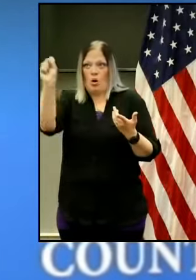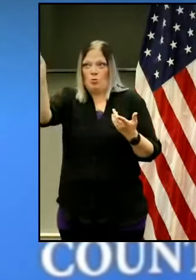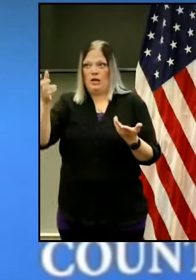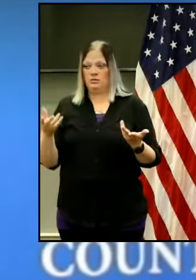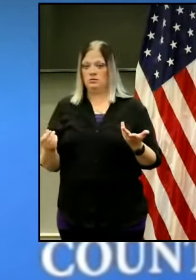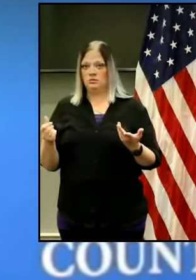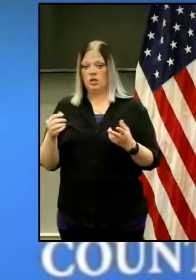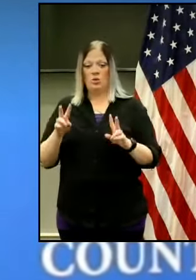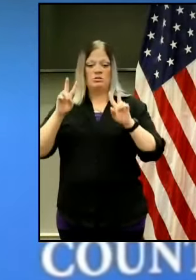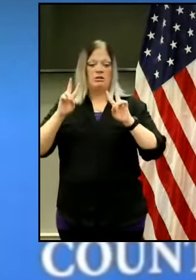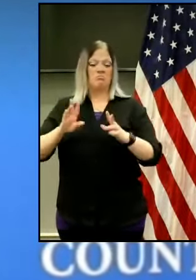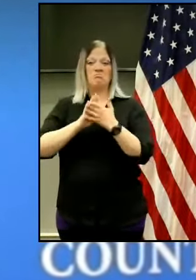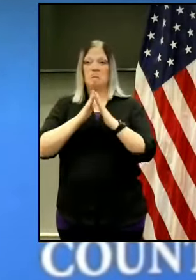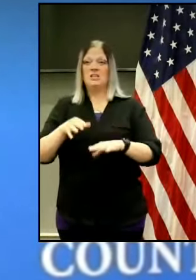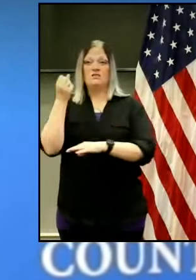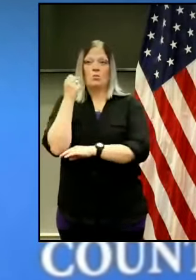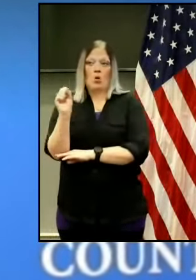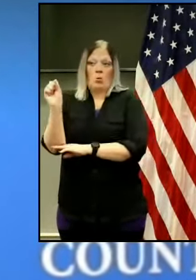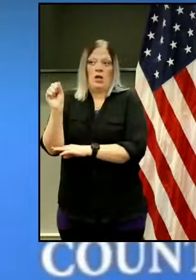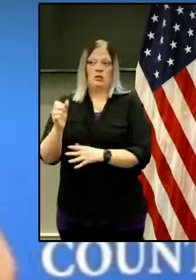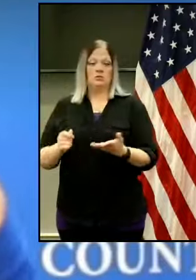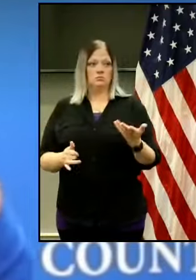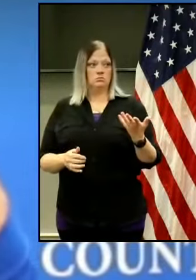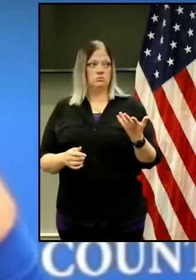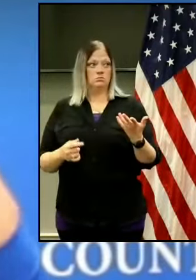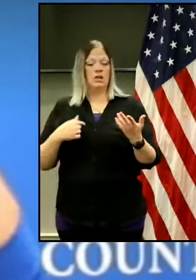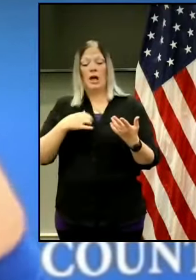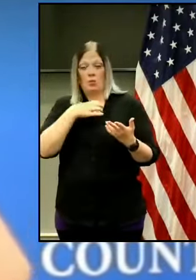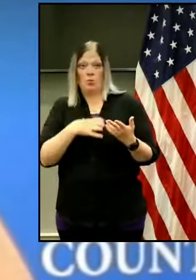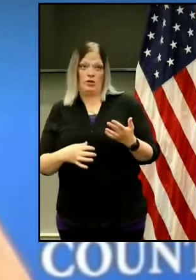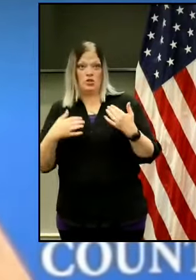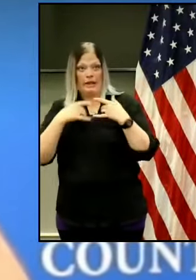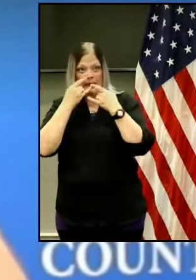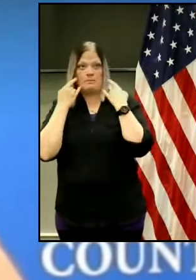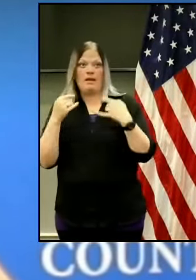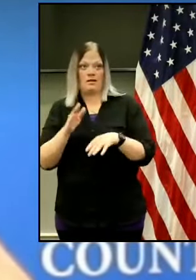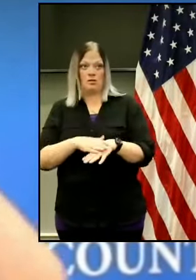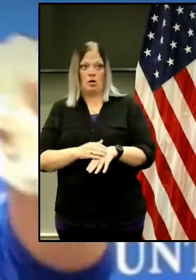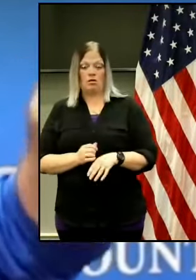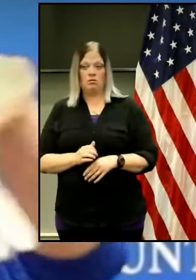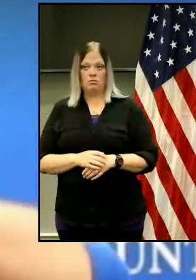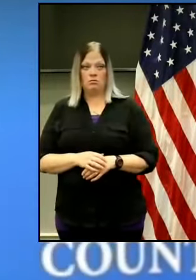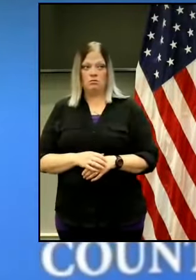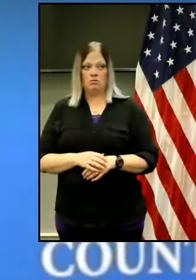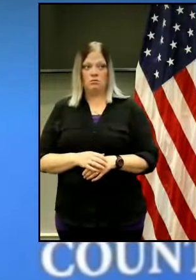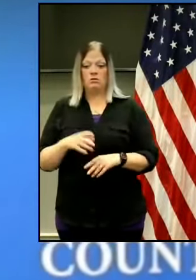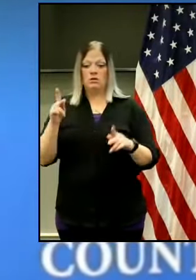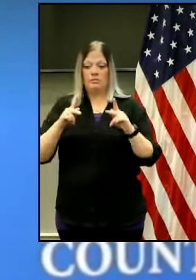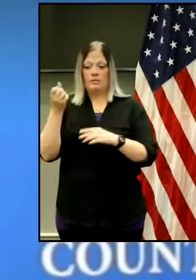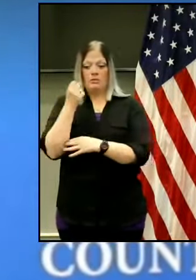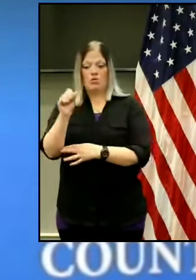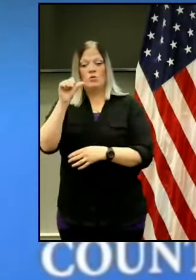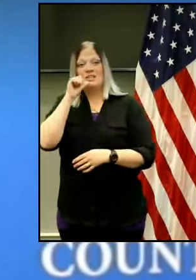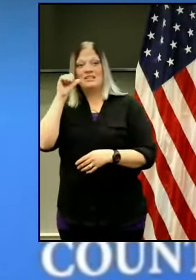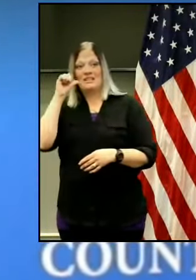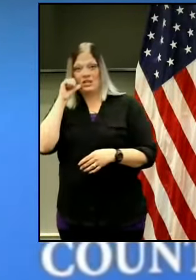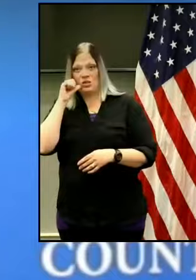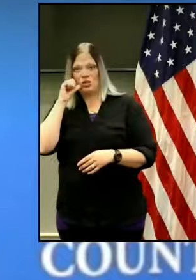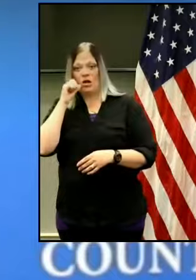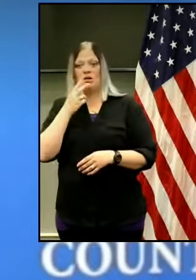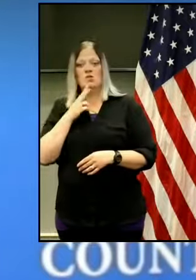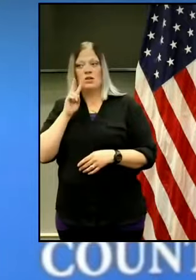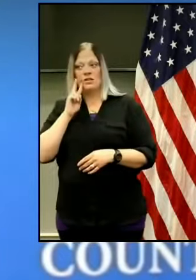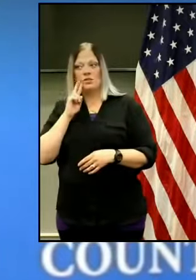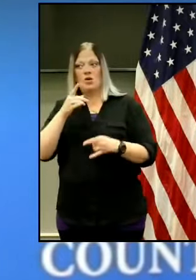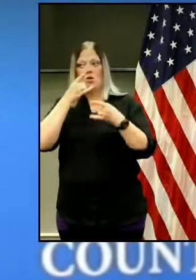It was a peaceful protest, is what it was. I wish they had masks on. From the people who were protesting yesterday and day before and they